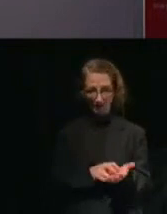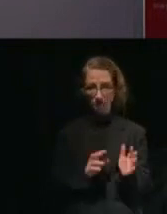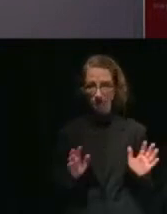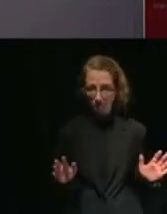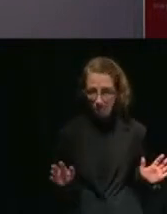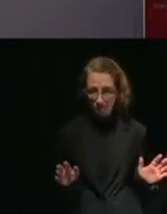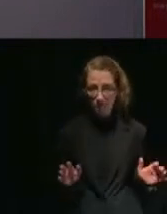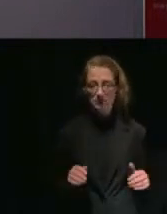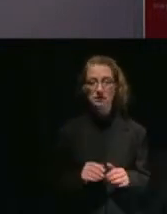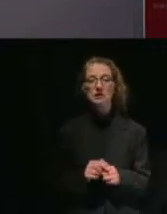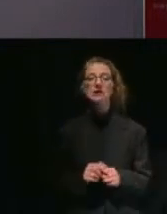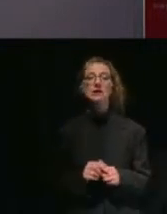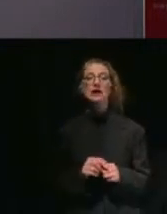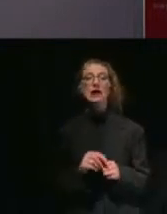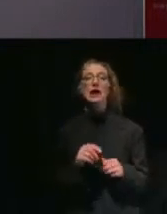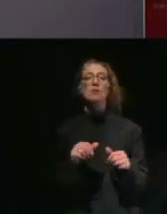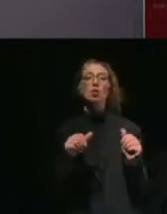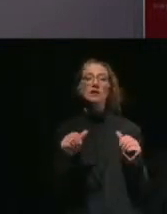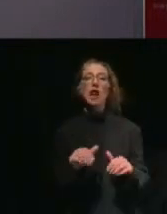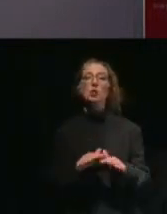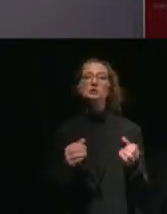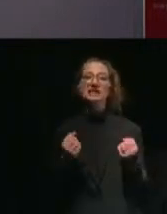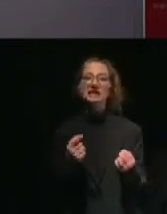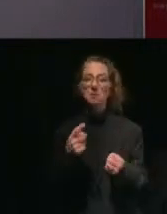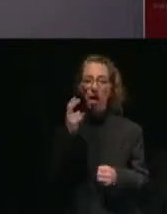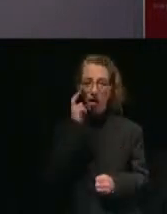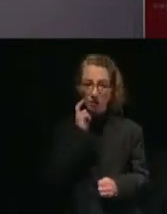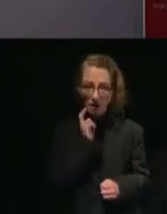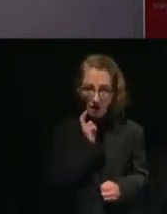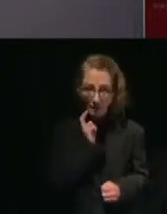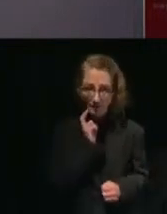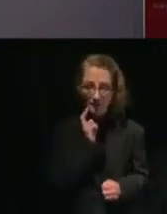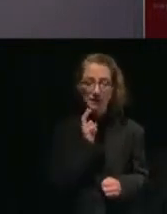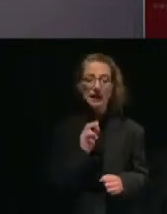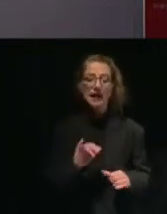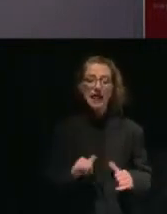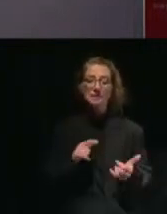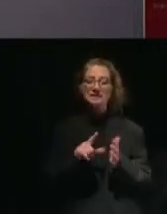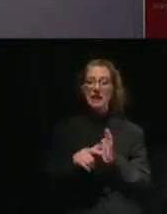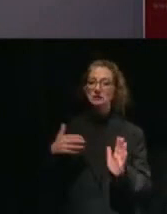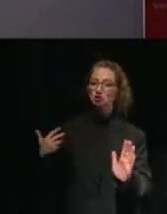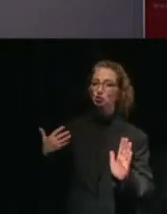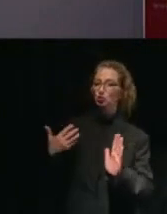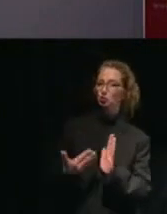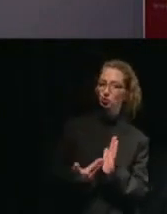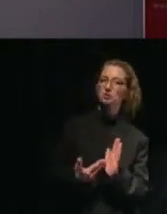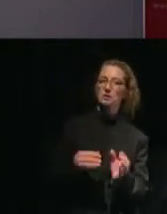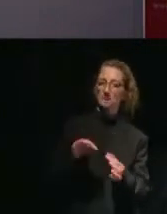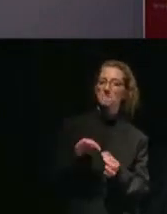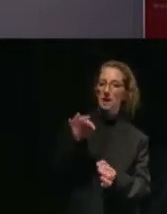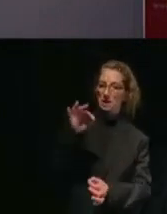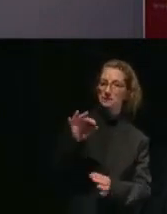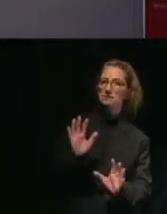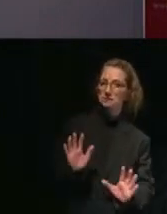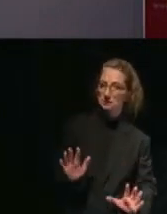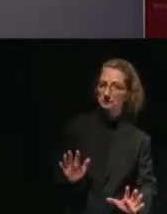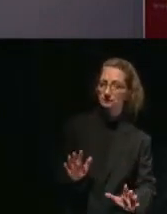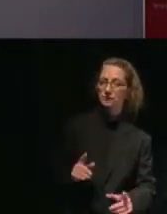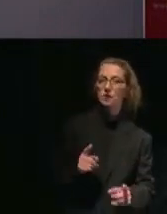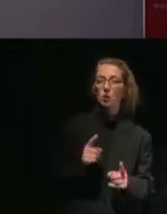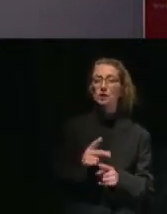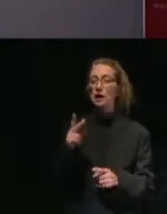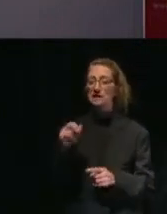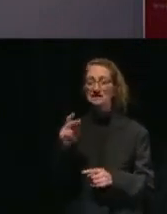to voluntary unemployment insurance for freelancers, a model for basic old age